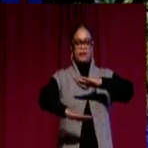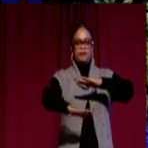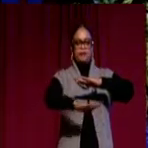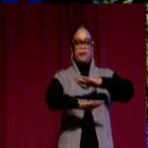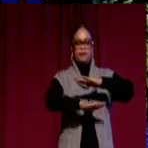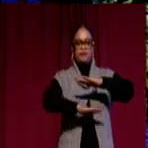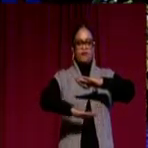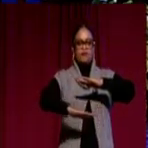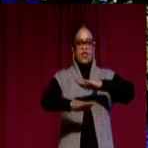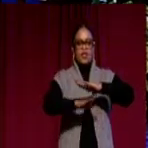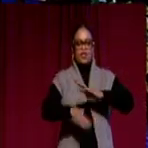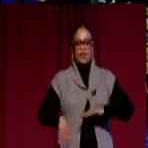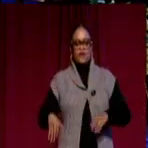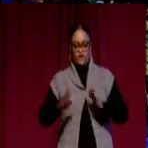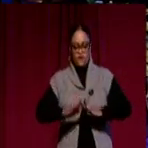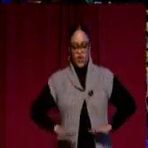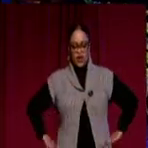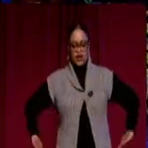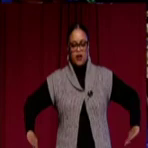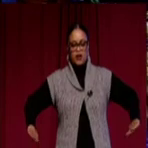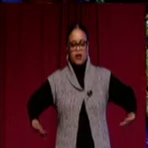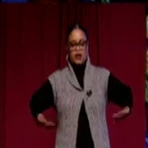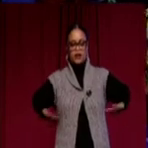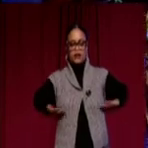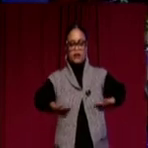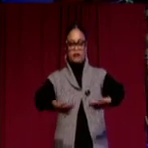beneath that flood.